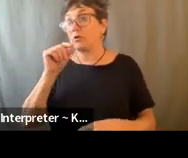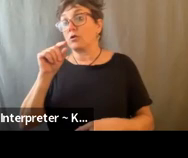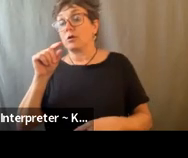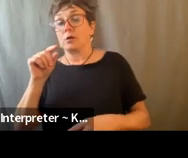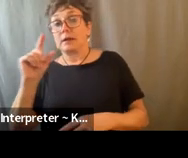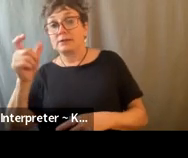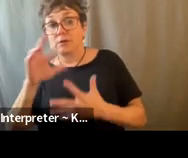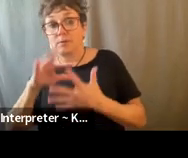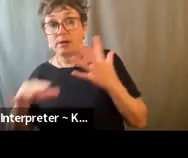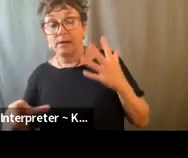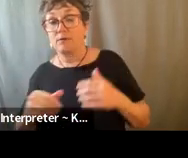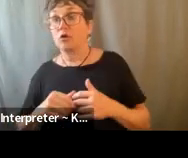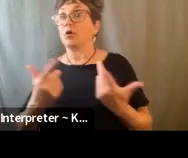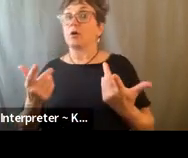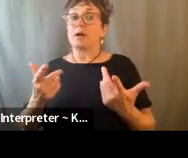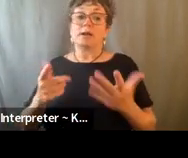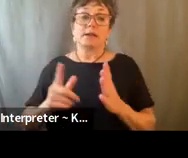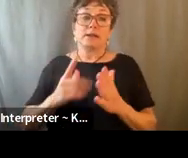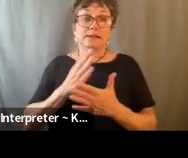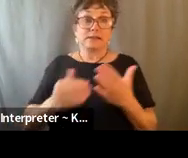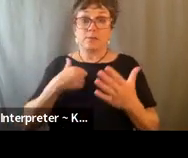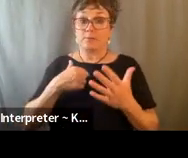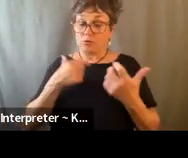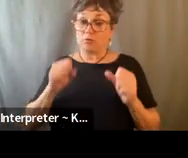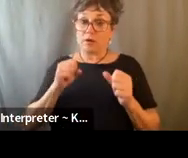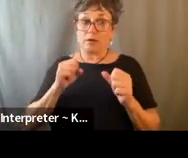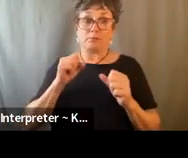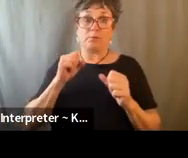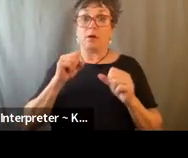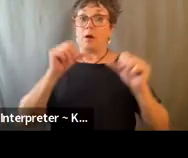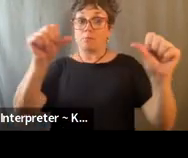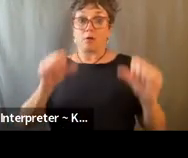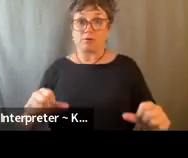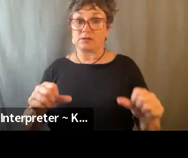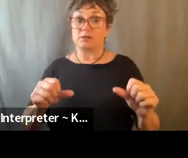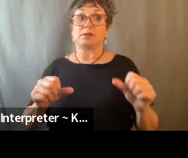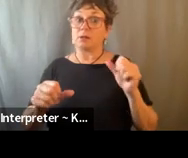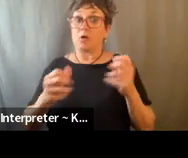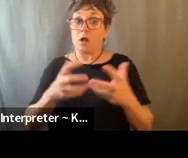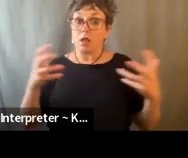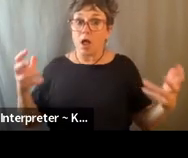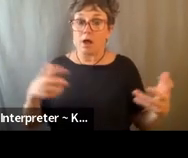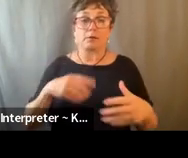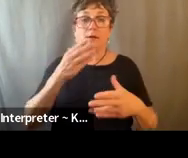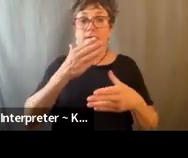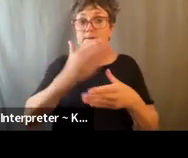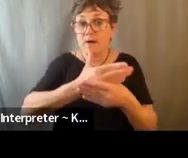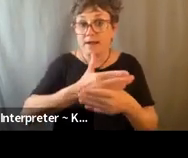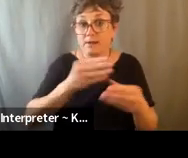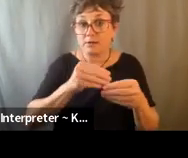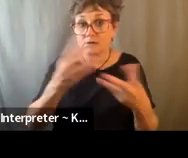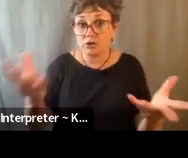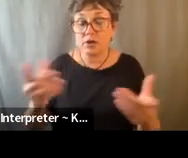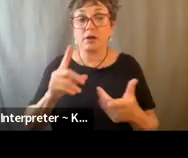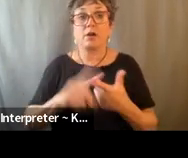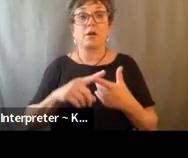You can attach images in some groups, you can even share files, link out to more